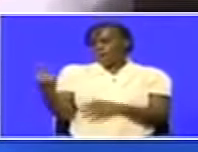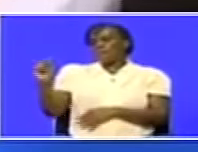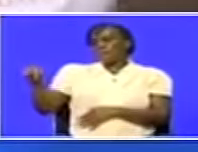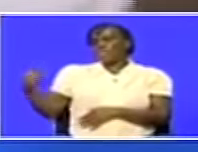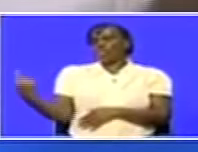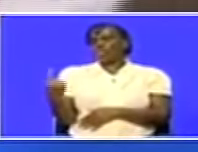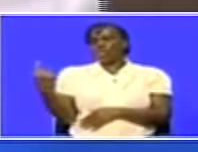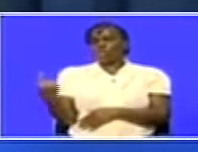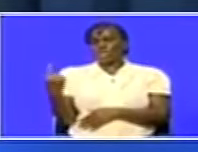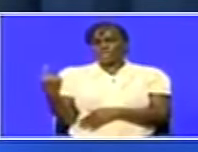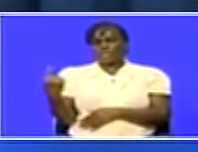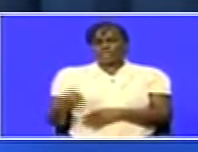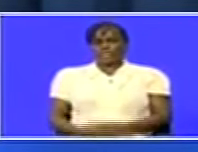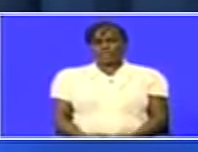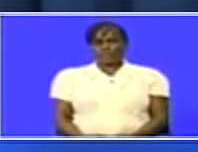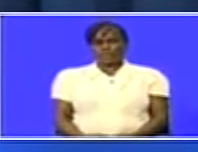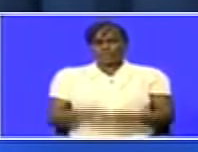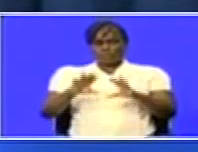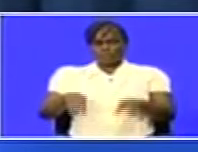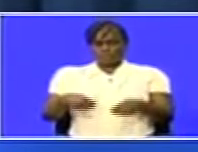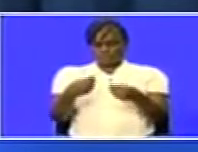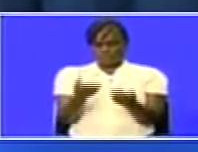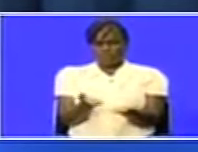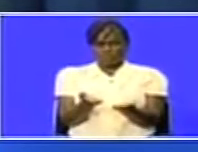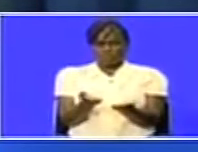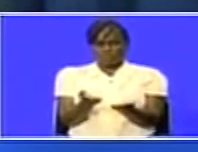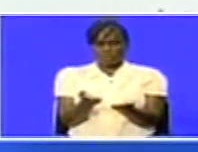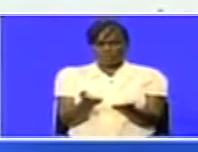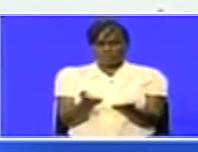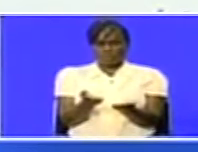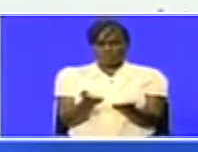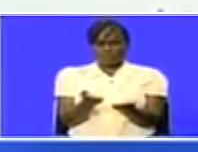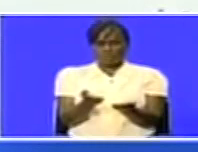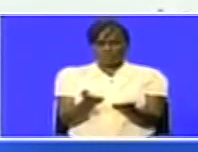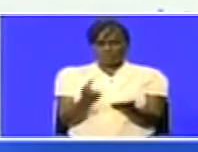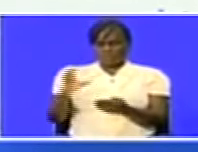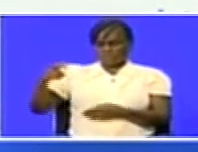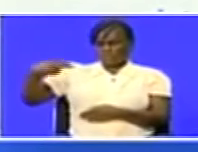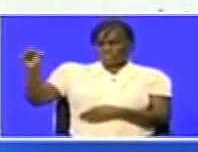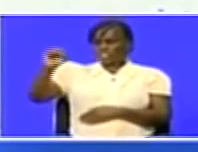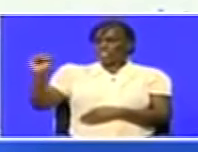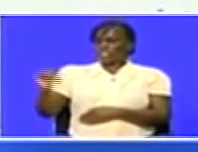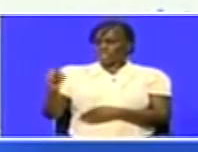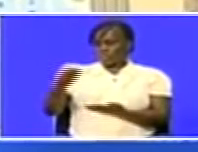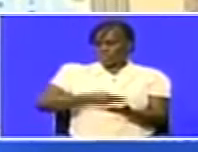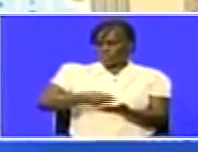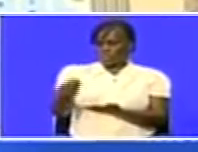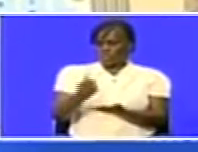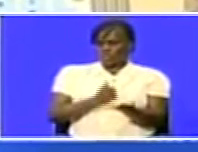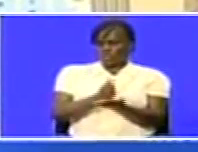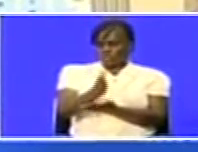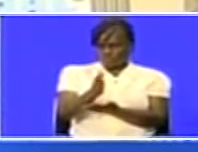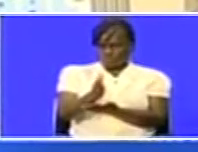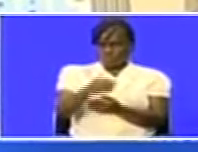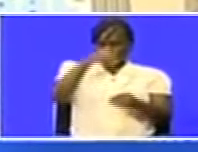1 million shillings. We will provide liquidity to make sure that this works. Chase Bank had been placed under receivership through the